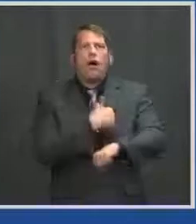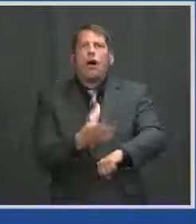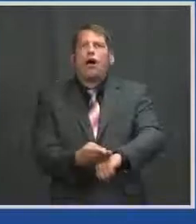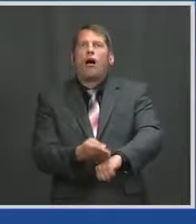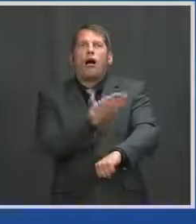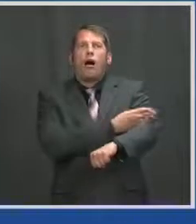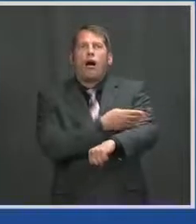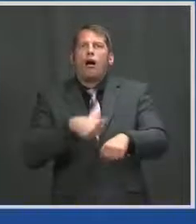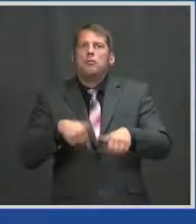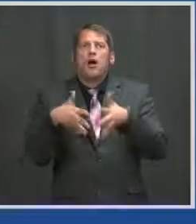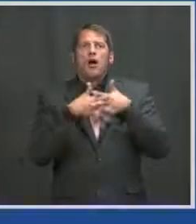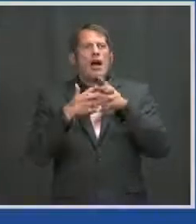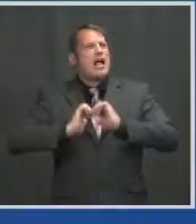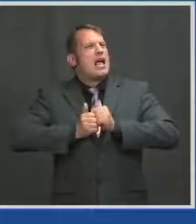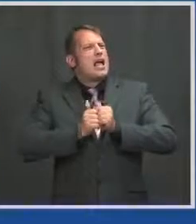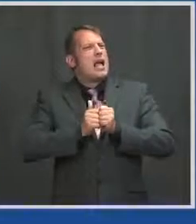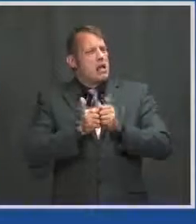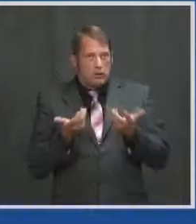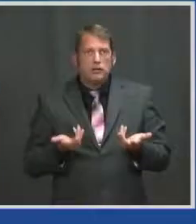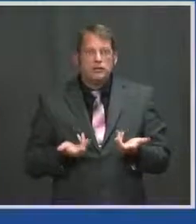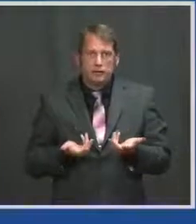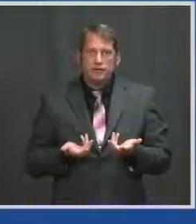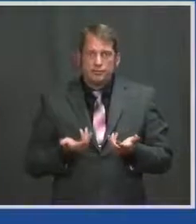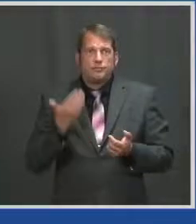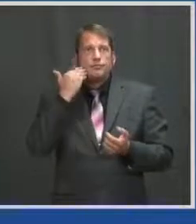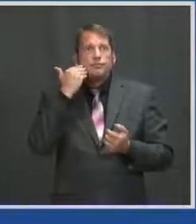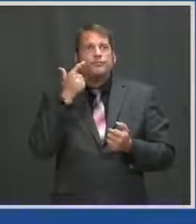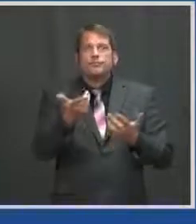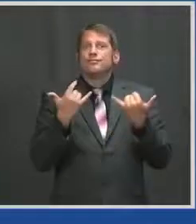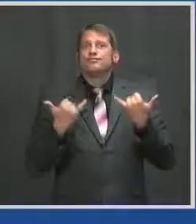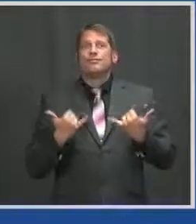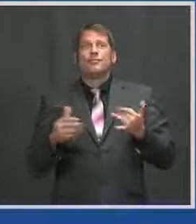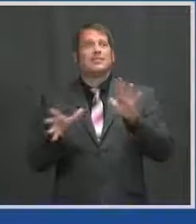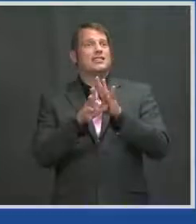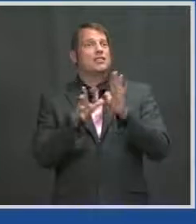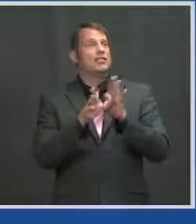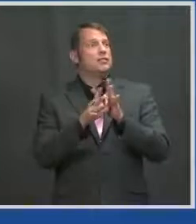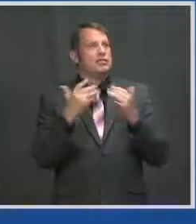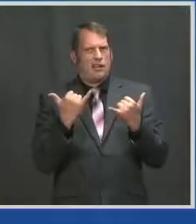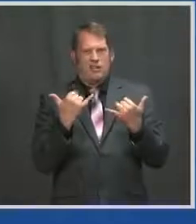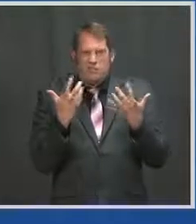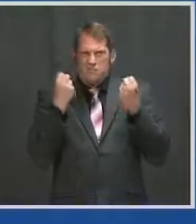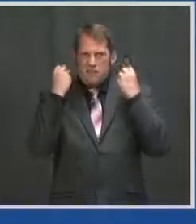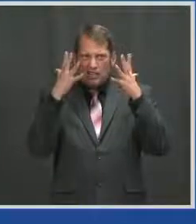from high school and beyond going to get 2 years of community